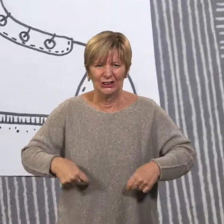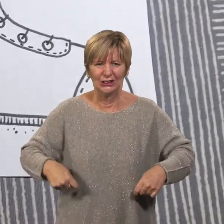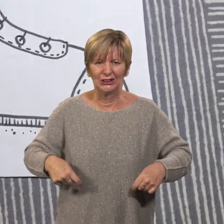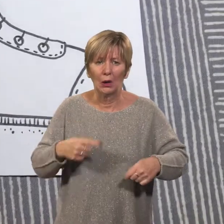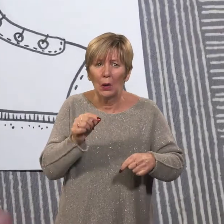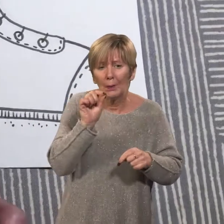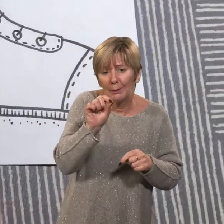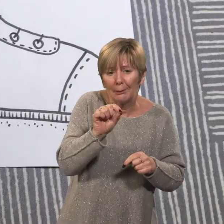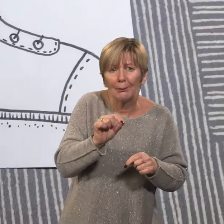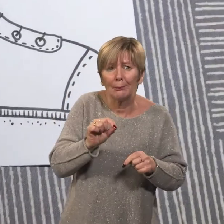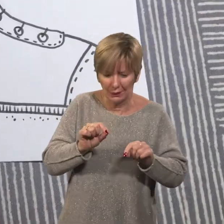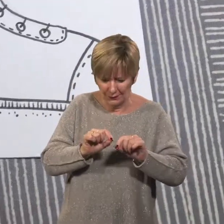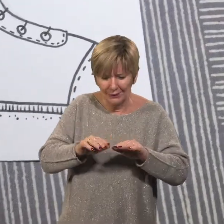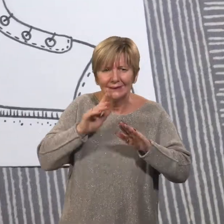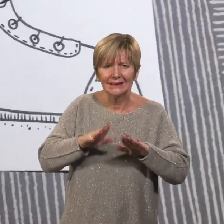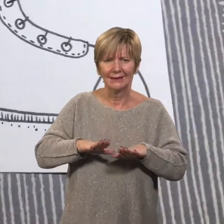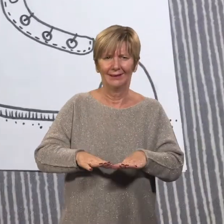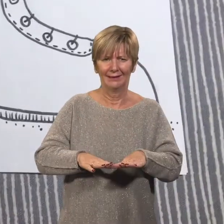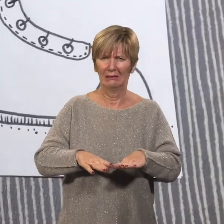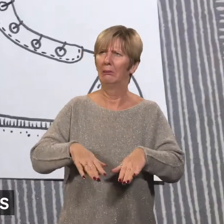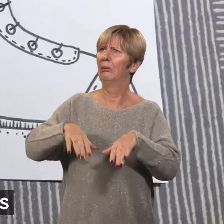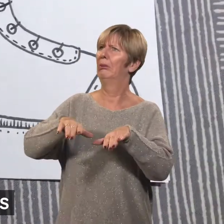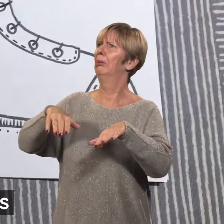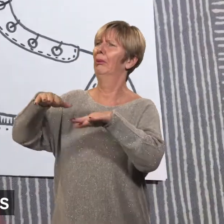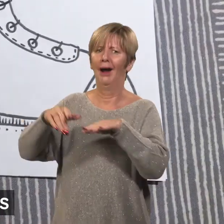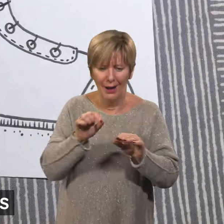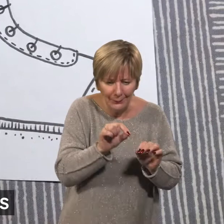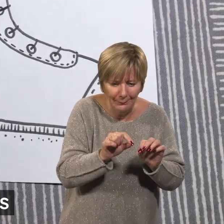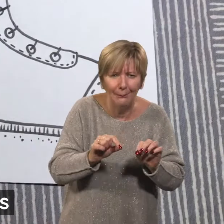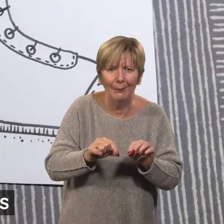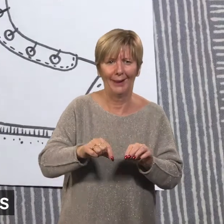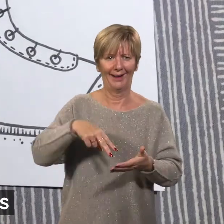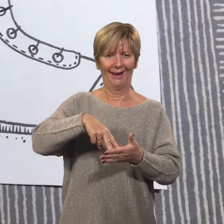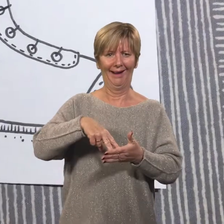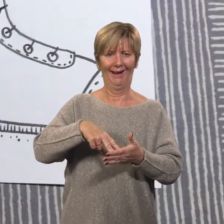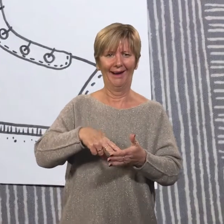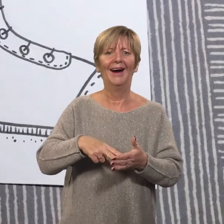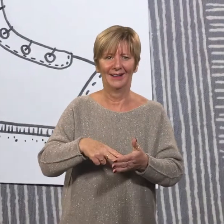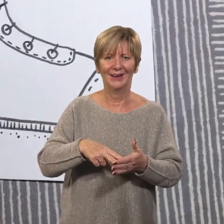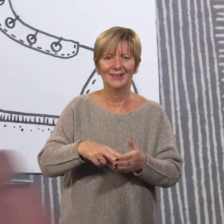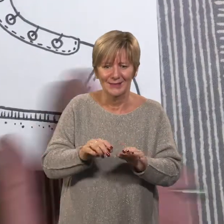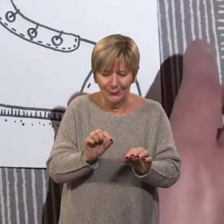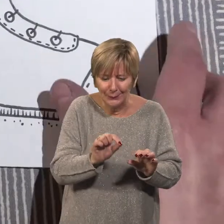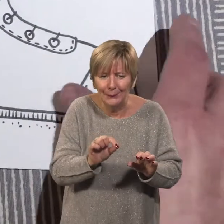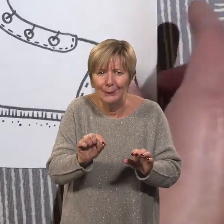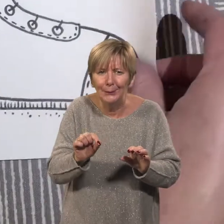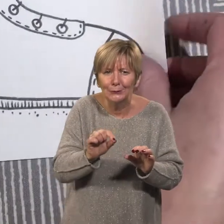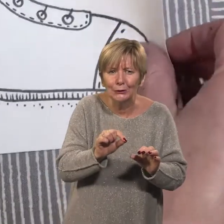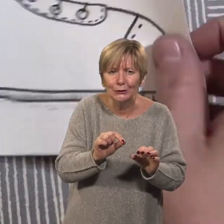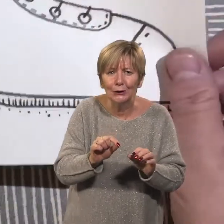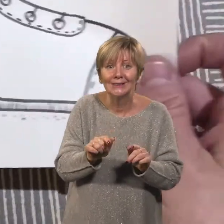And you could put some dots or lines to make it look like a shadow, so it looks like he's standing and not floating in the